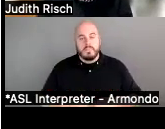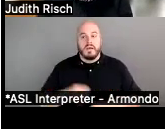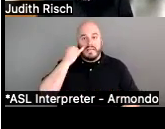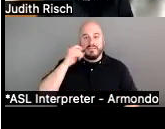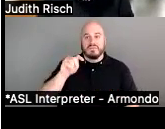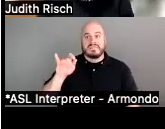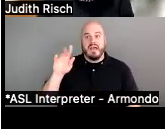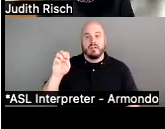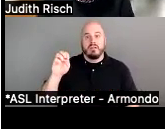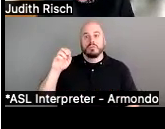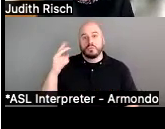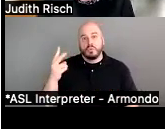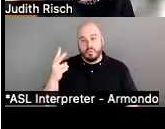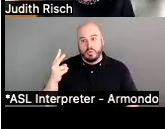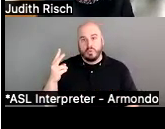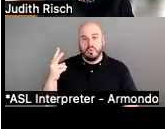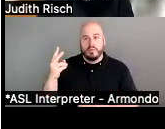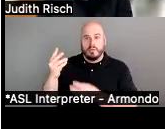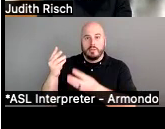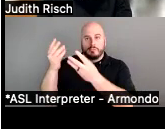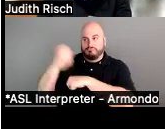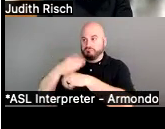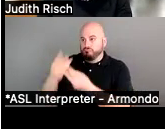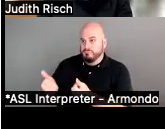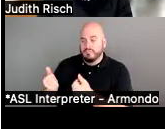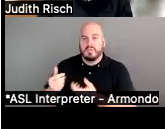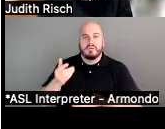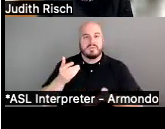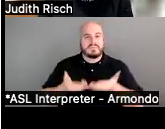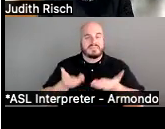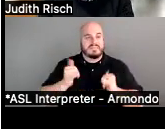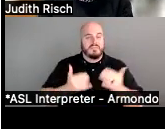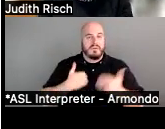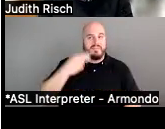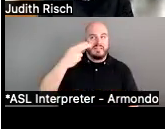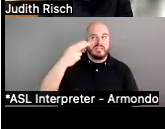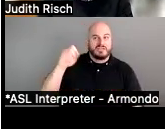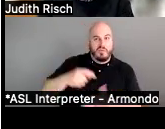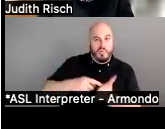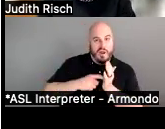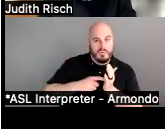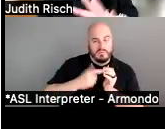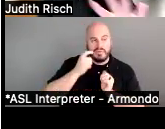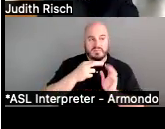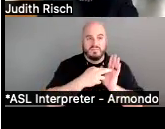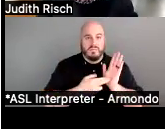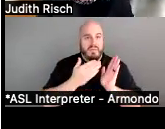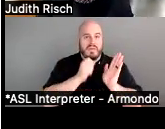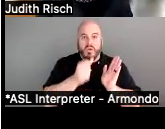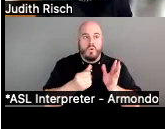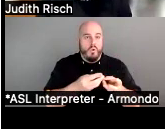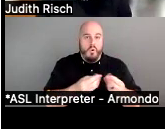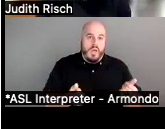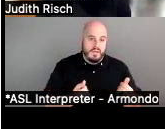II goes away, you still might have the HHS requirements because these regs may not go away. Though to tell